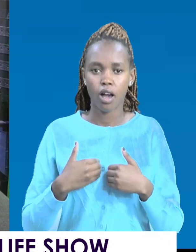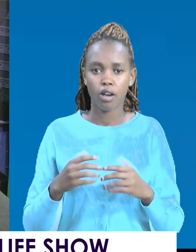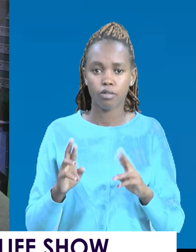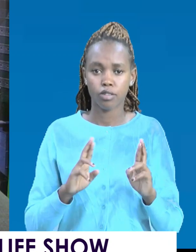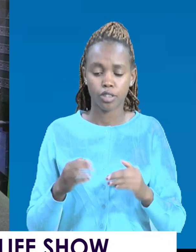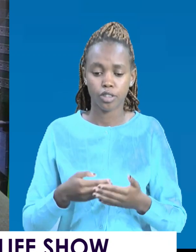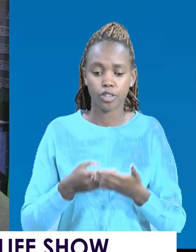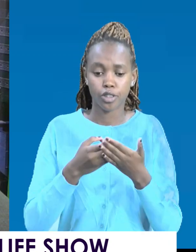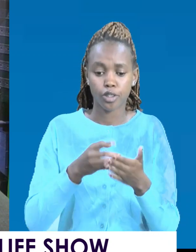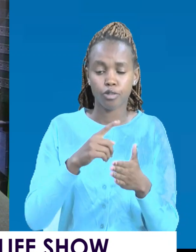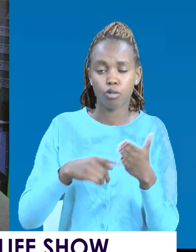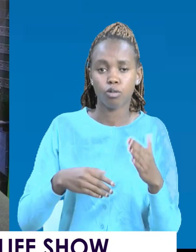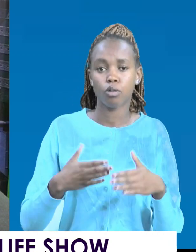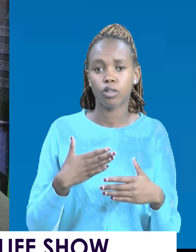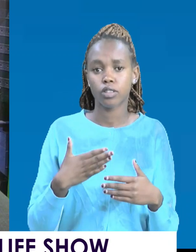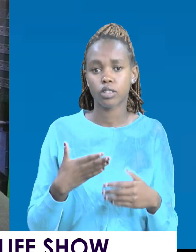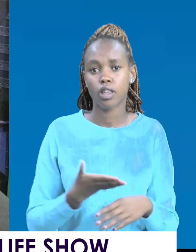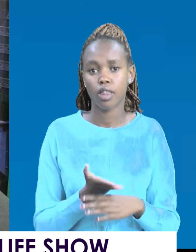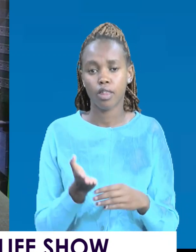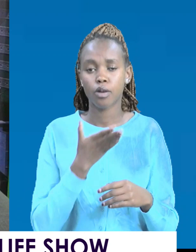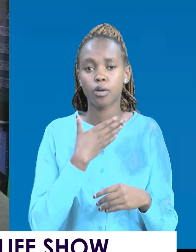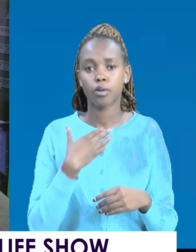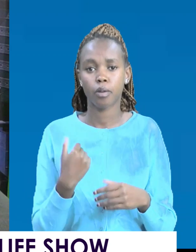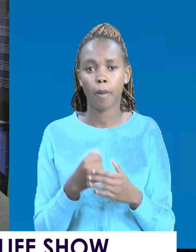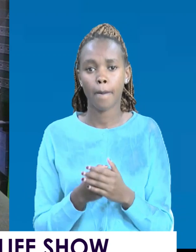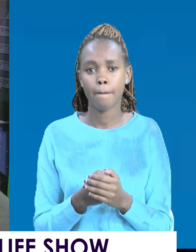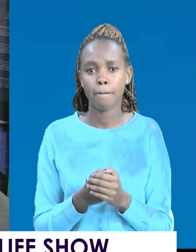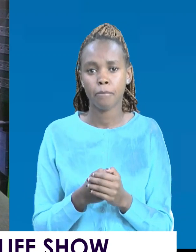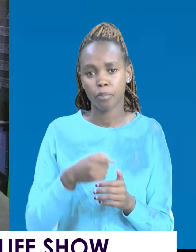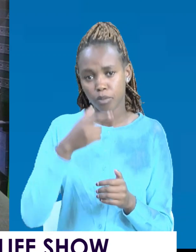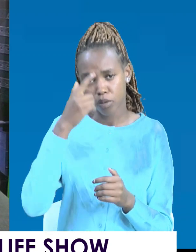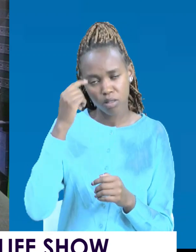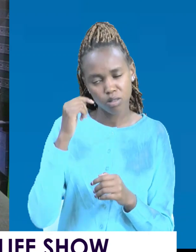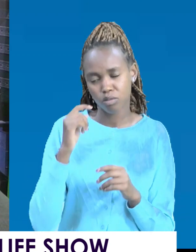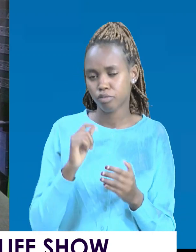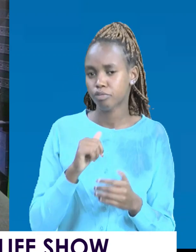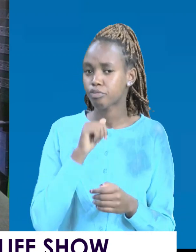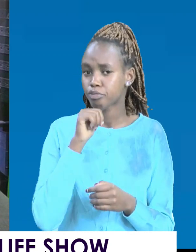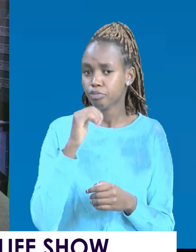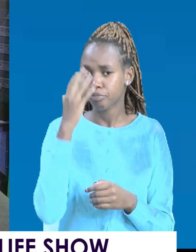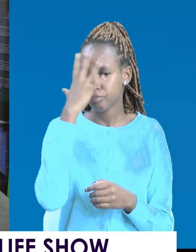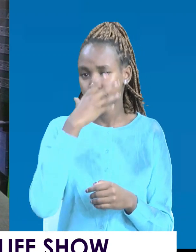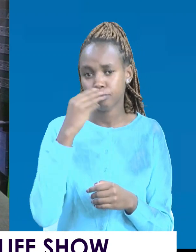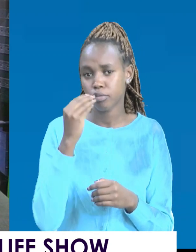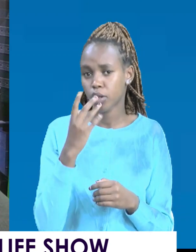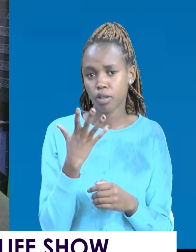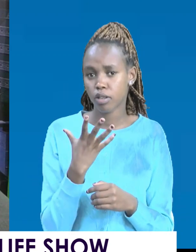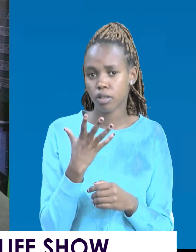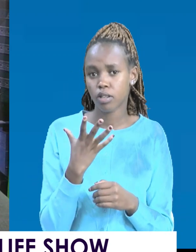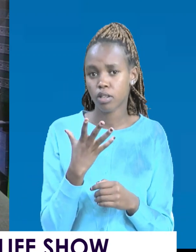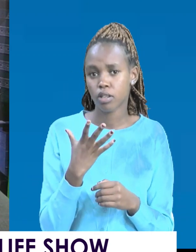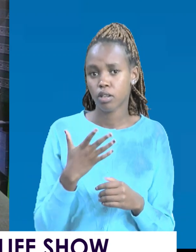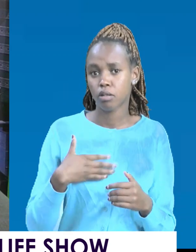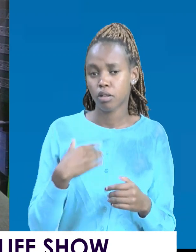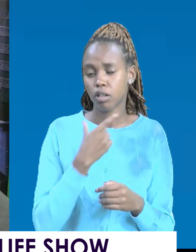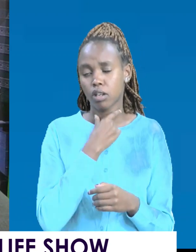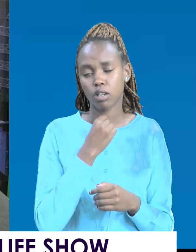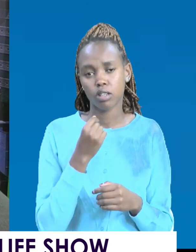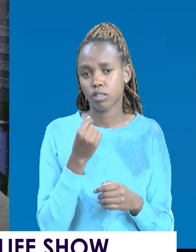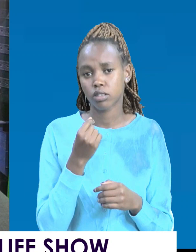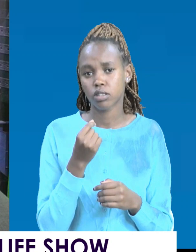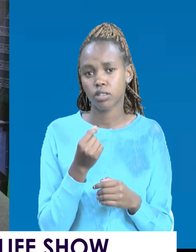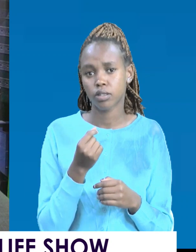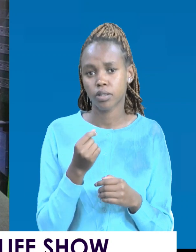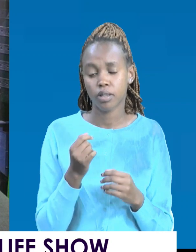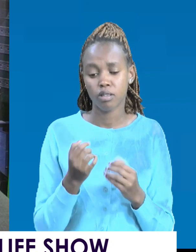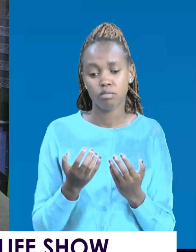Many times, it is not because of our faces that we are liked. I'm telling you, you may be ugly